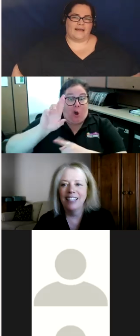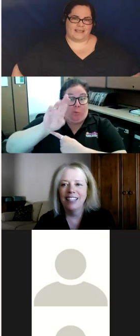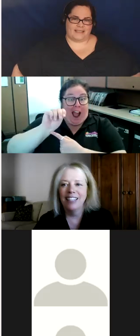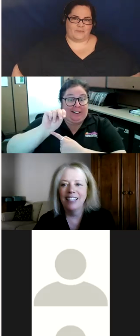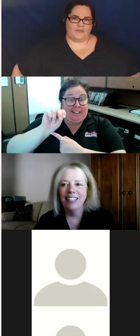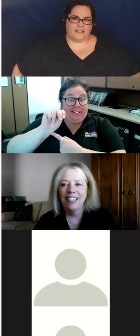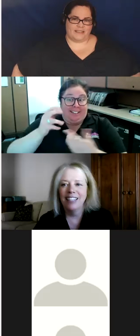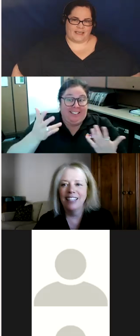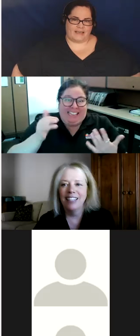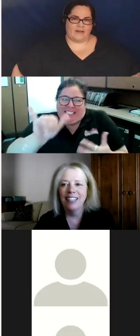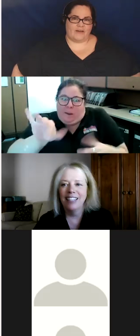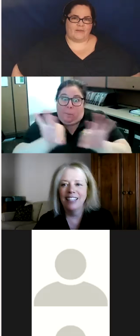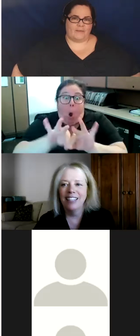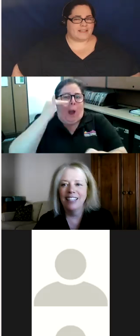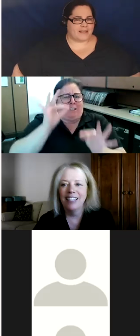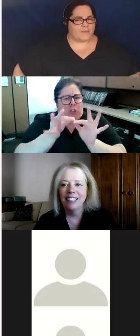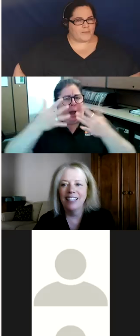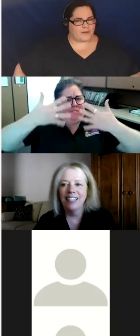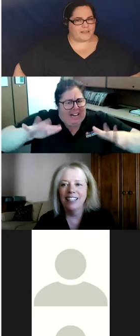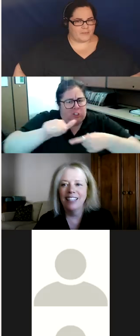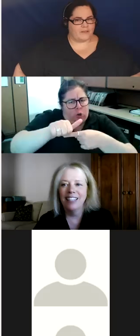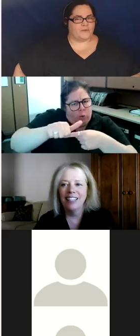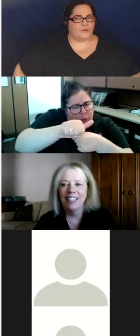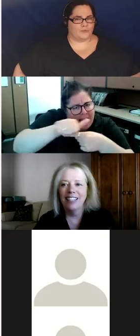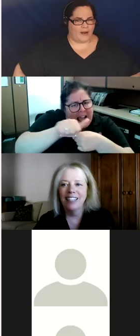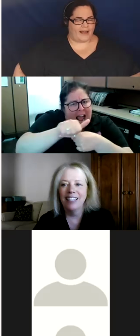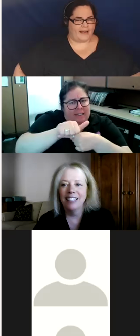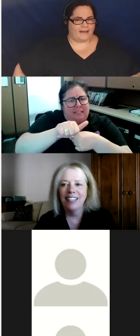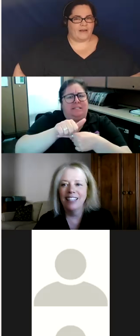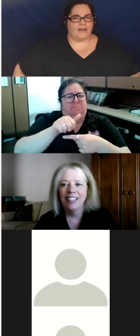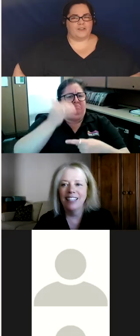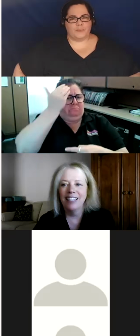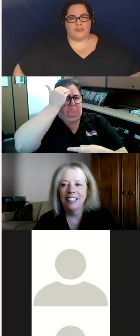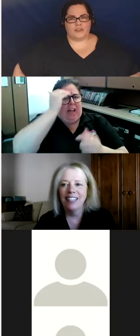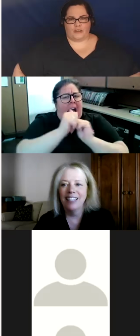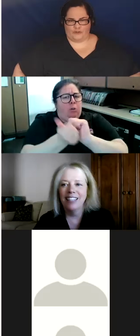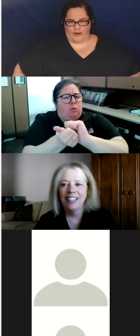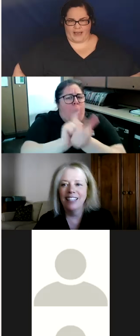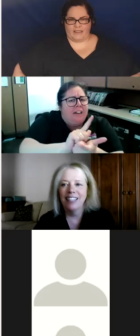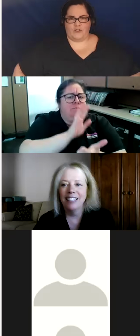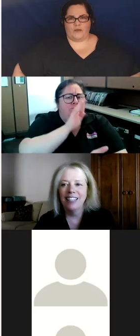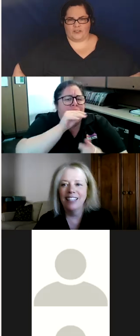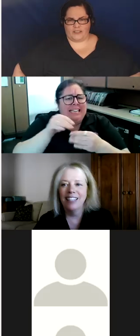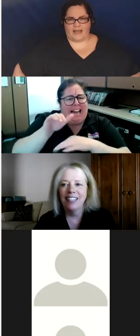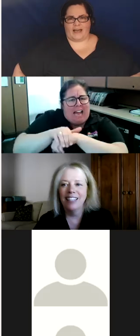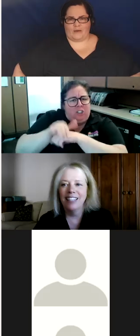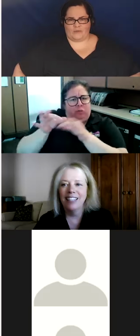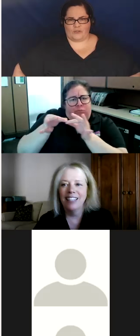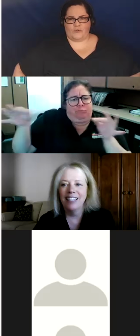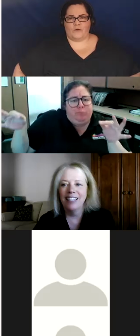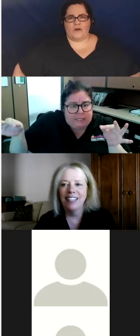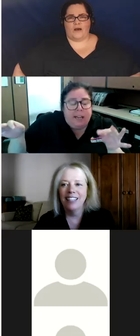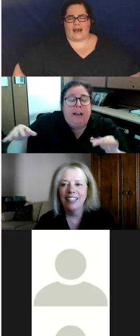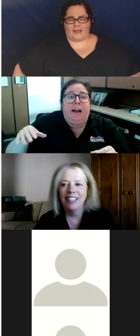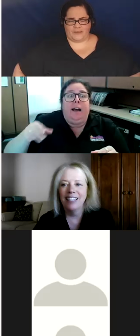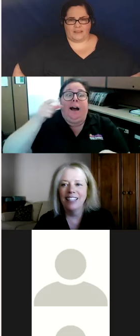And as I said previously, based on, remember the example of the word run, interpreters are trained to understand how